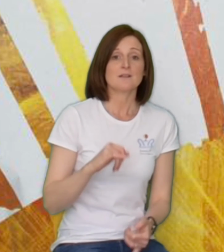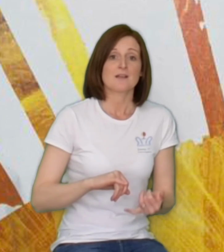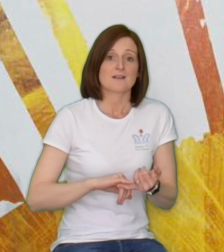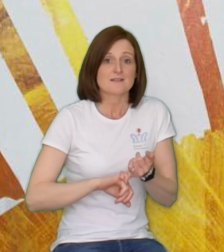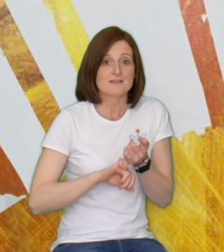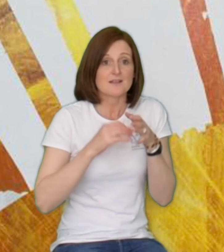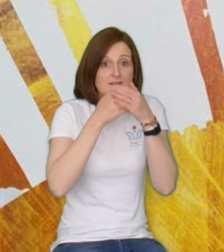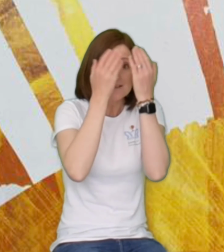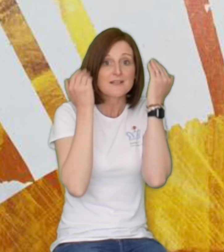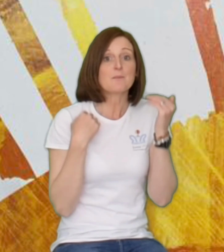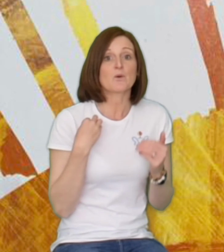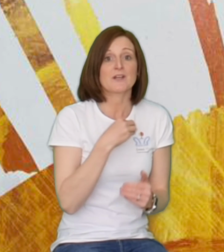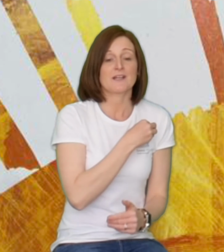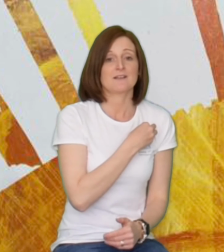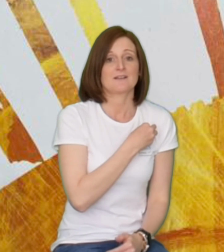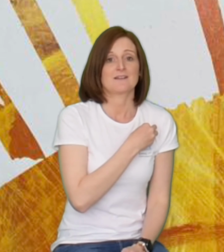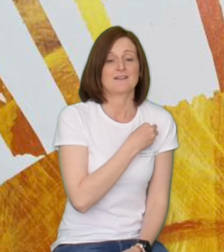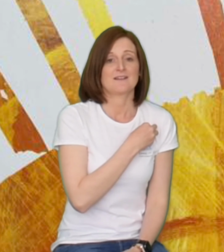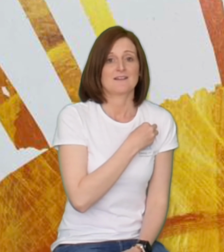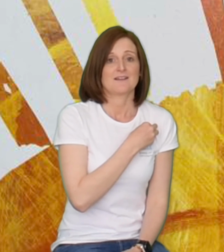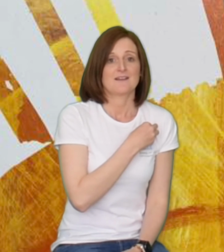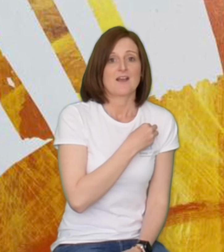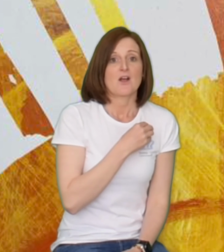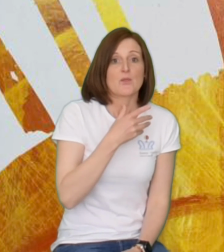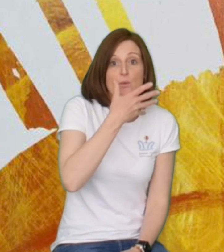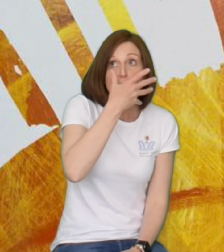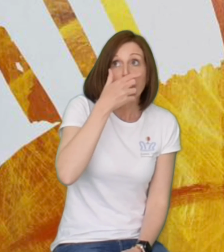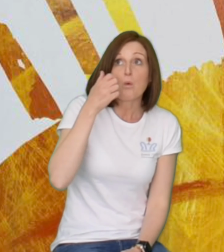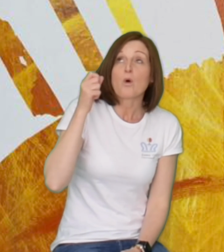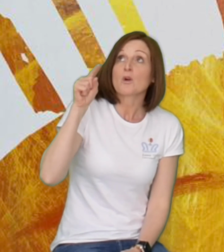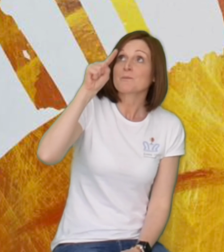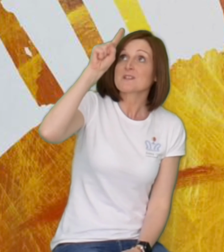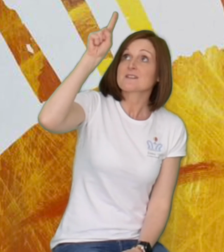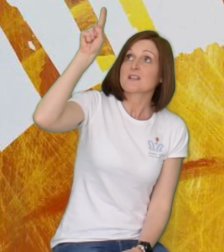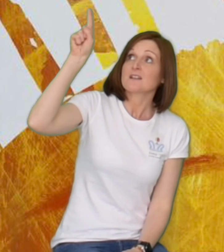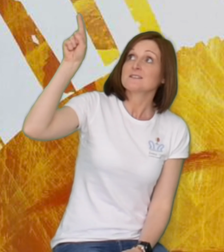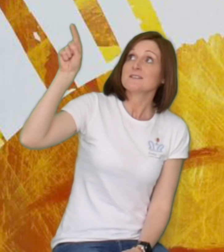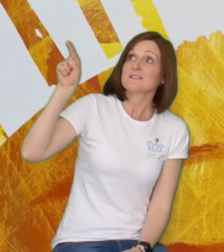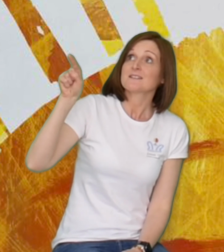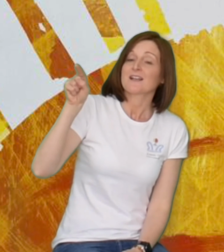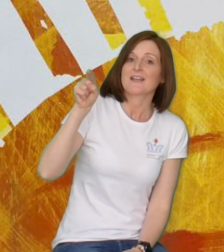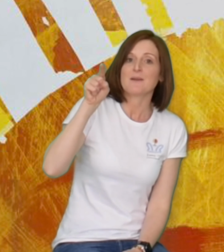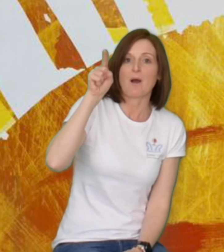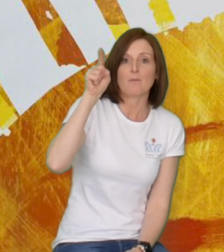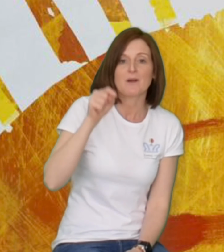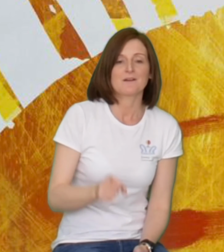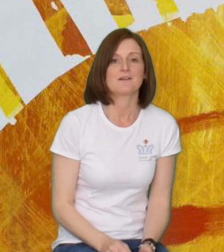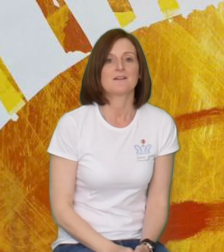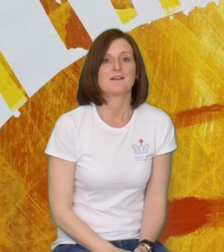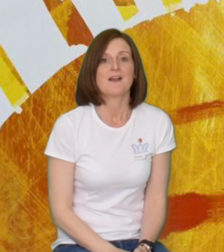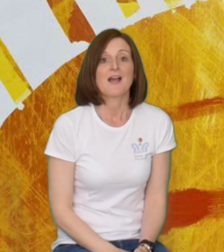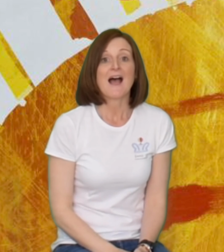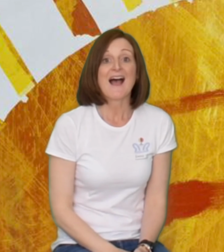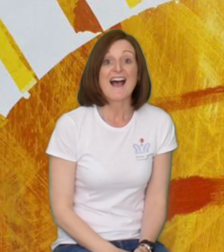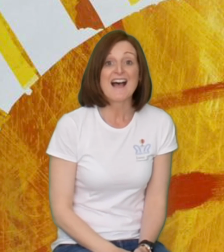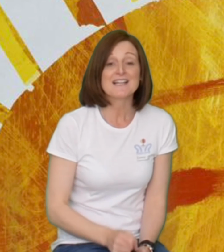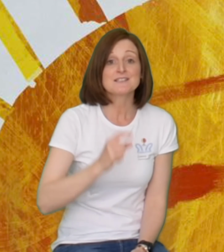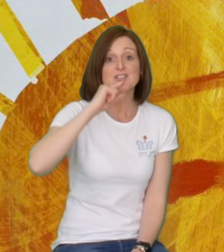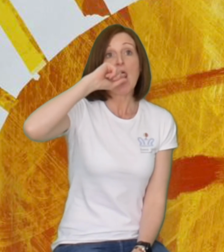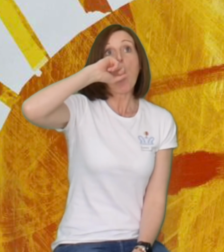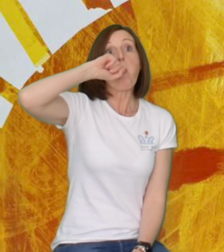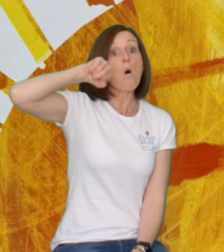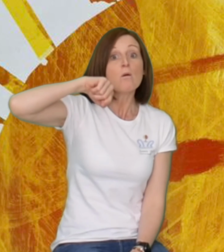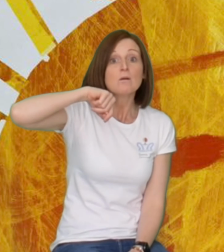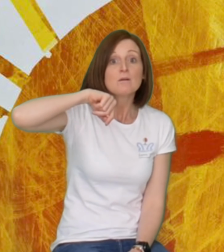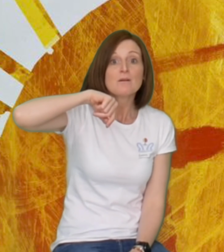One Sunday morning, the warm sun came up